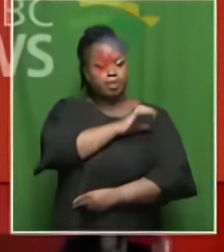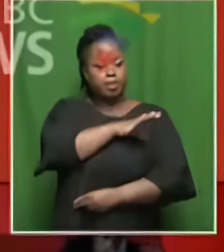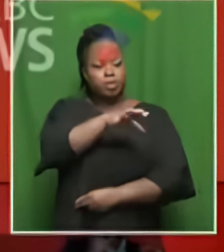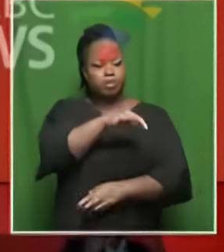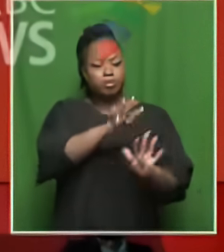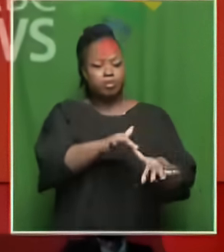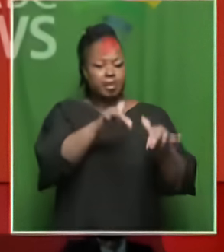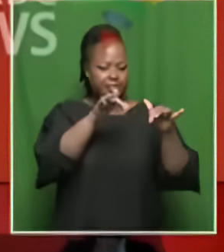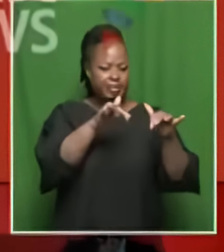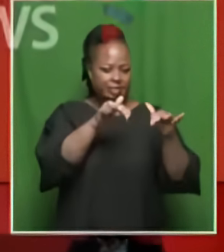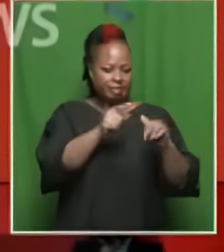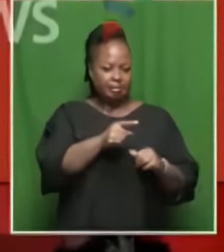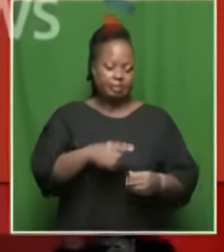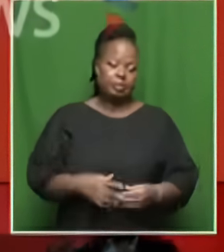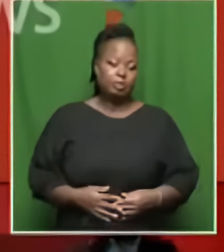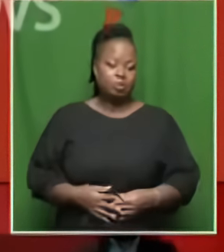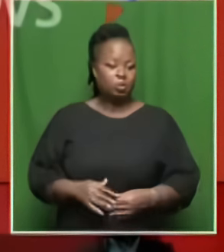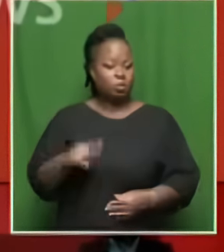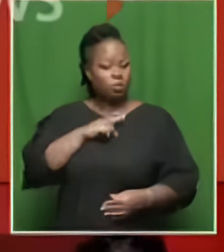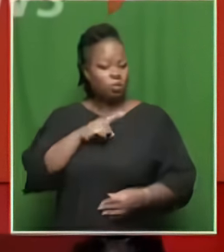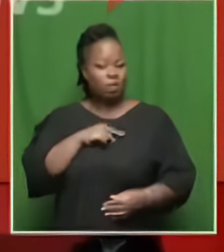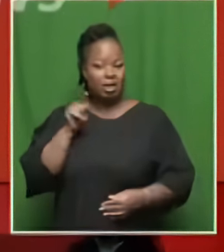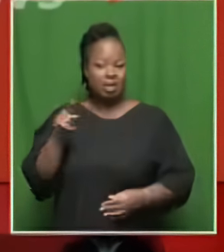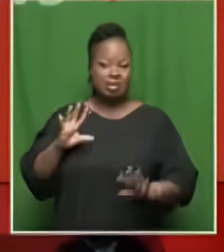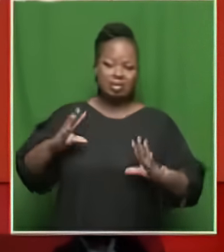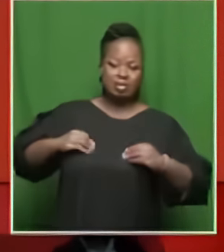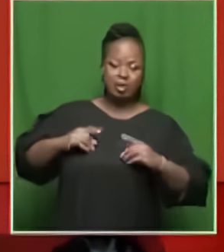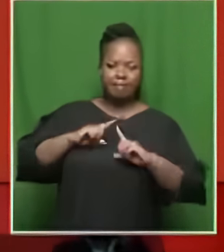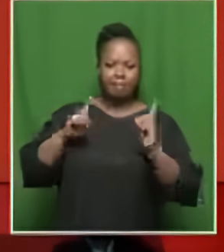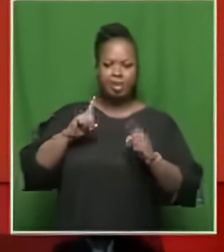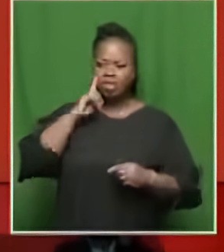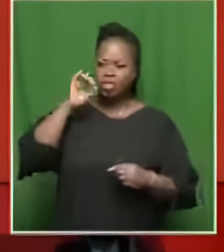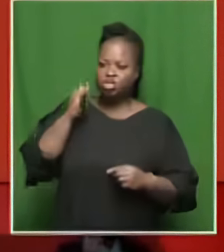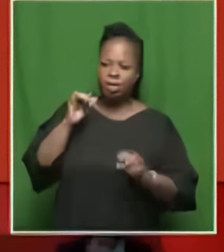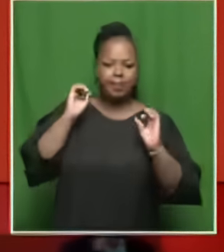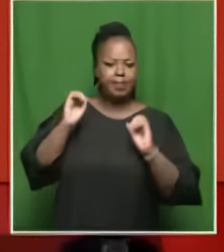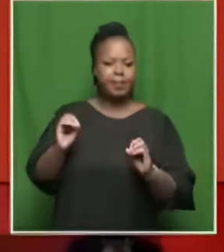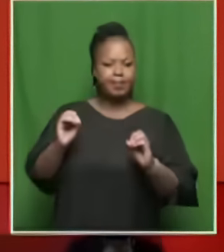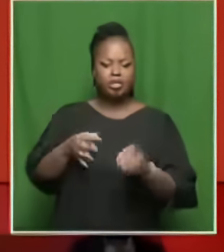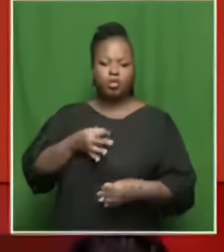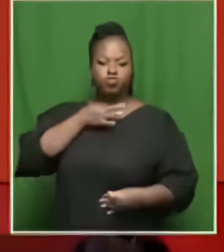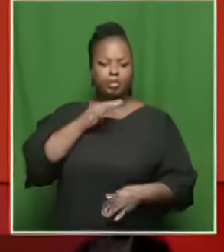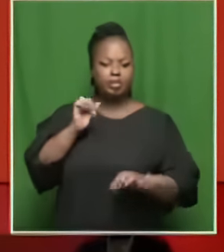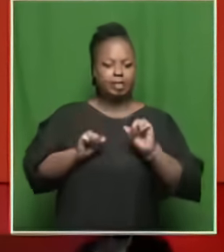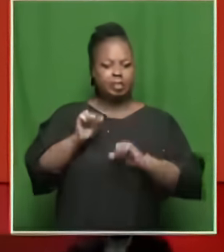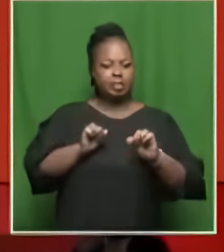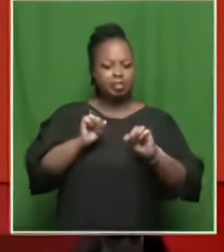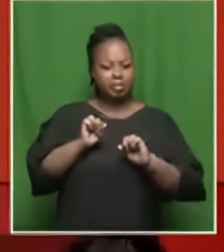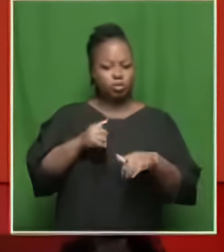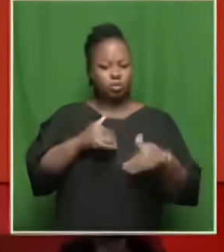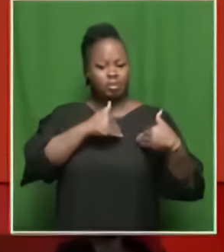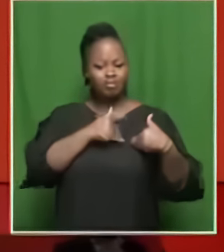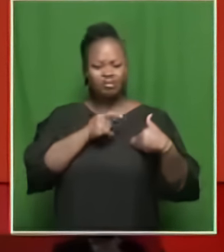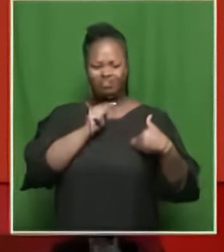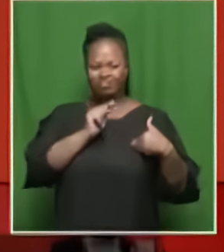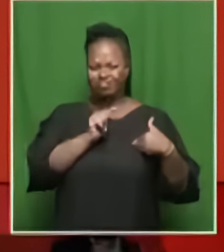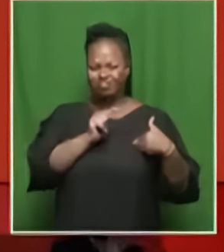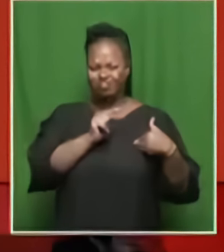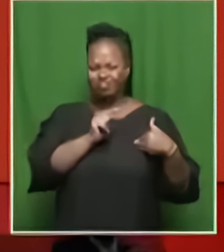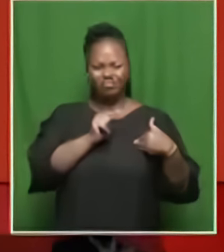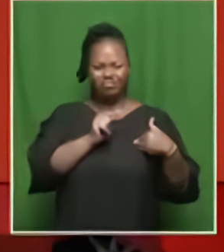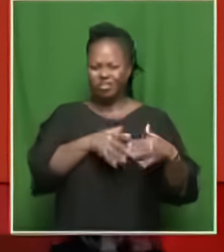Parliament. Accepting such claim without verified intelligence, formal risk assessment, or security briefings sets